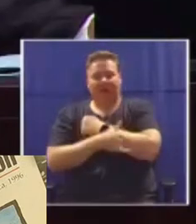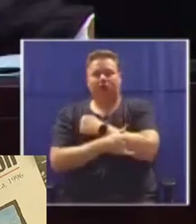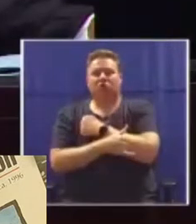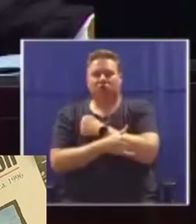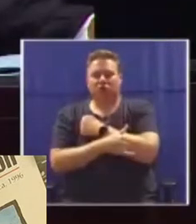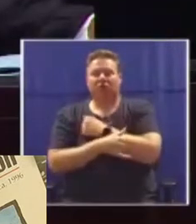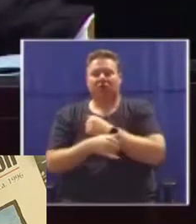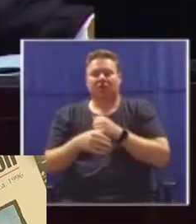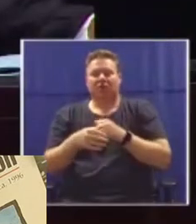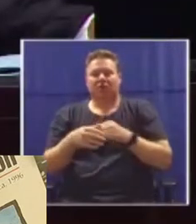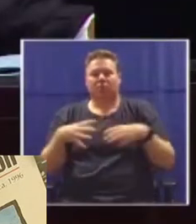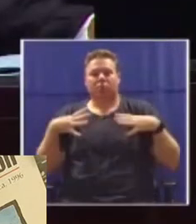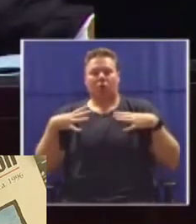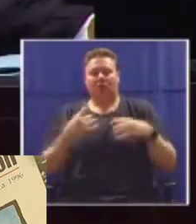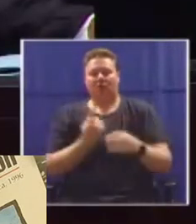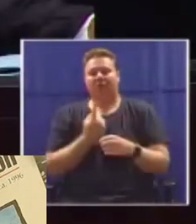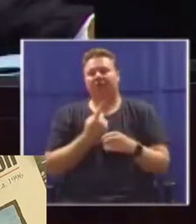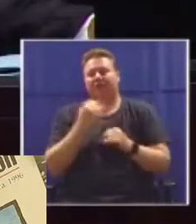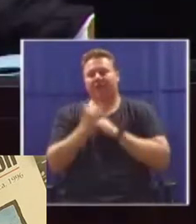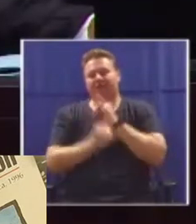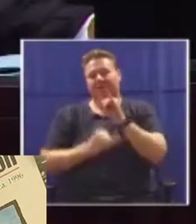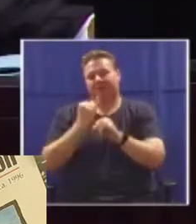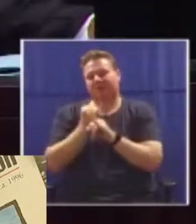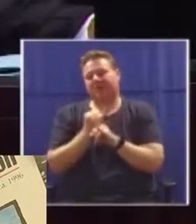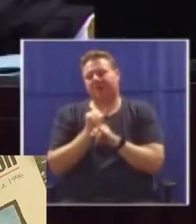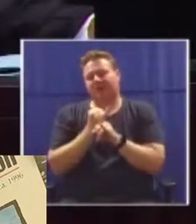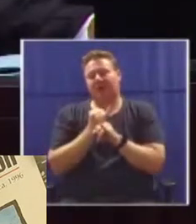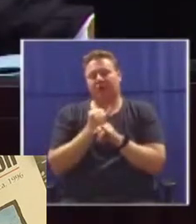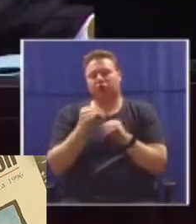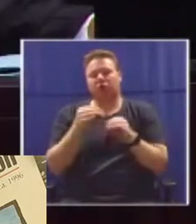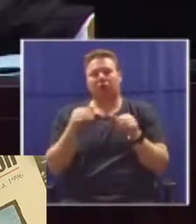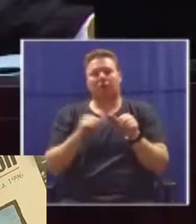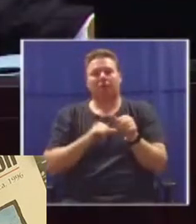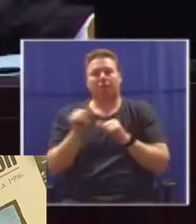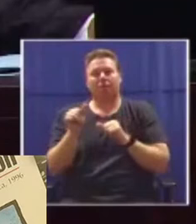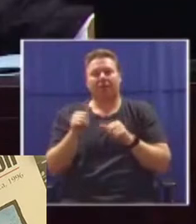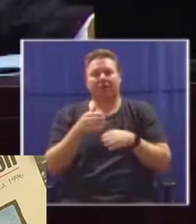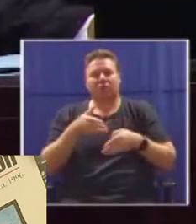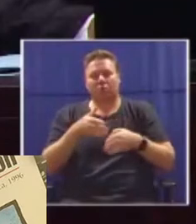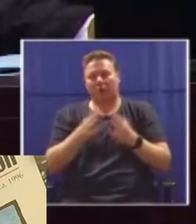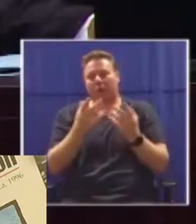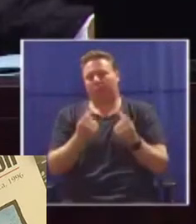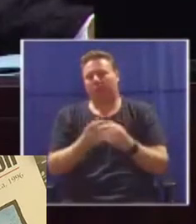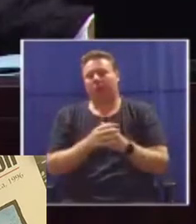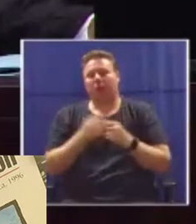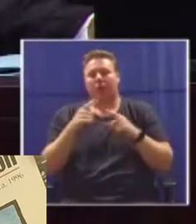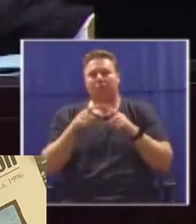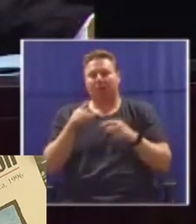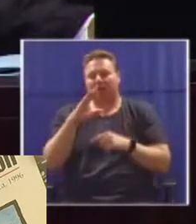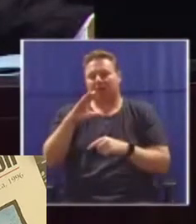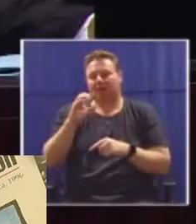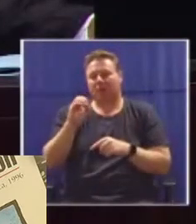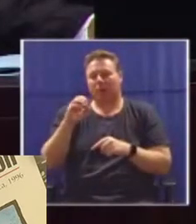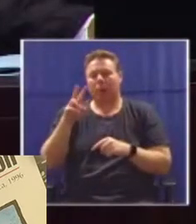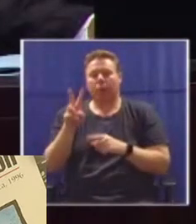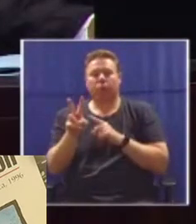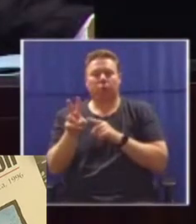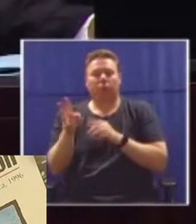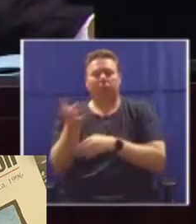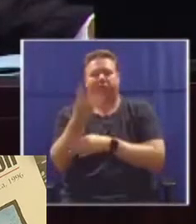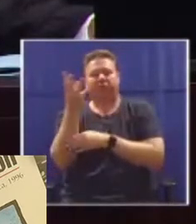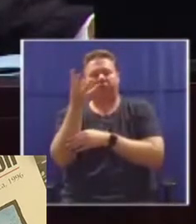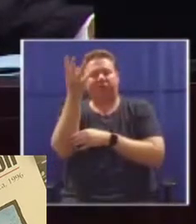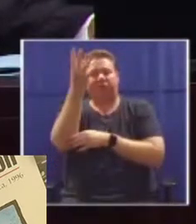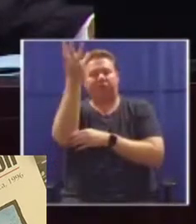best practice in maritime sector. However, carbon emissions from fossil fuels and